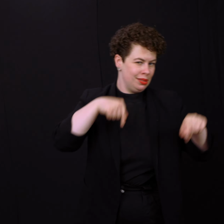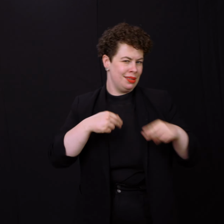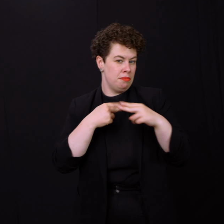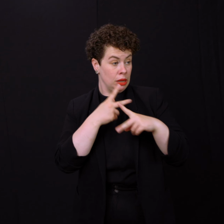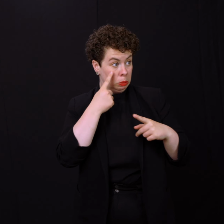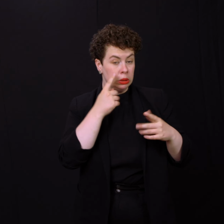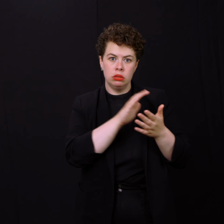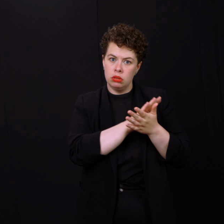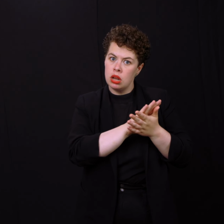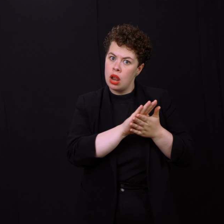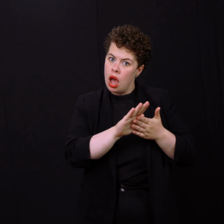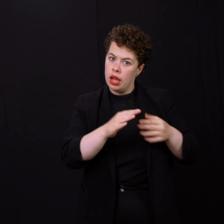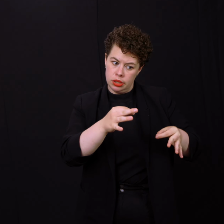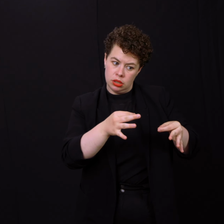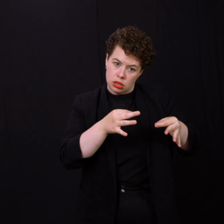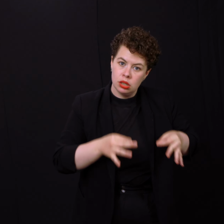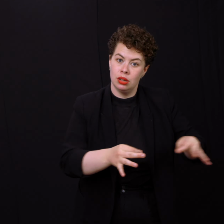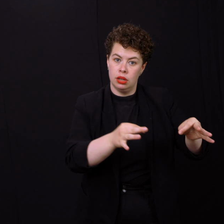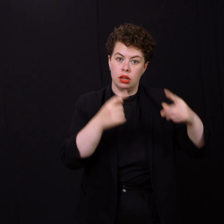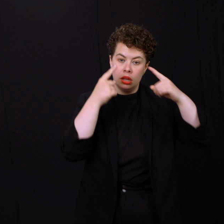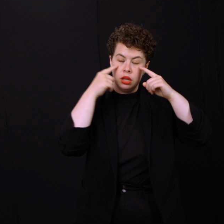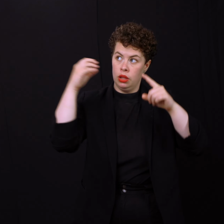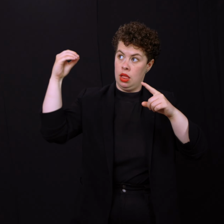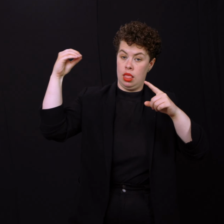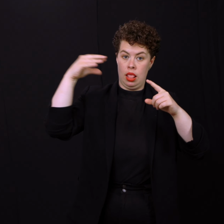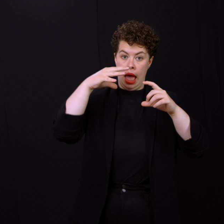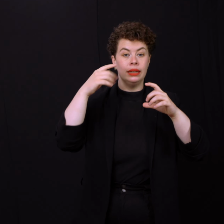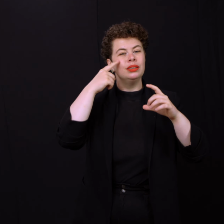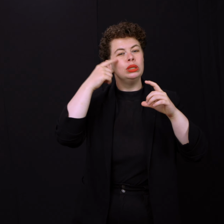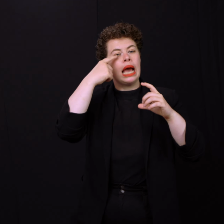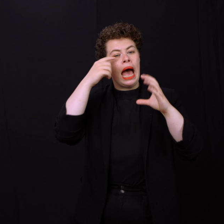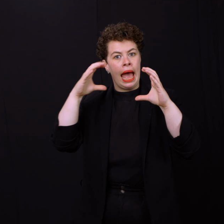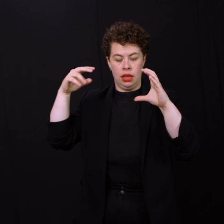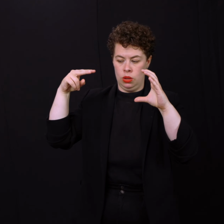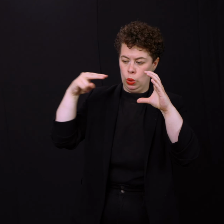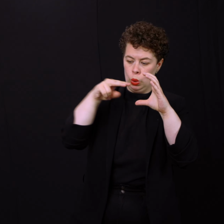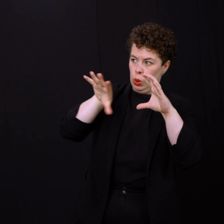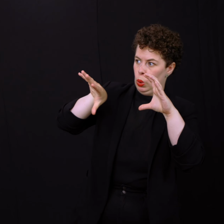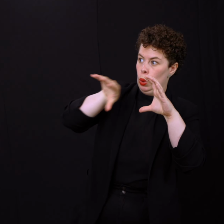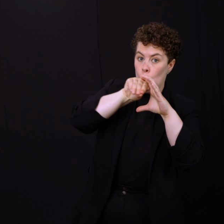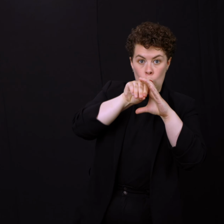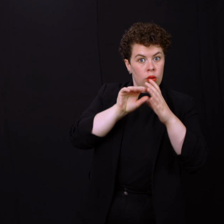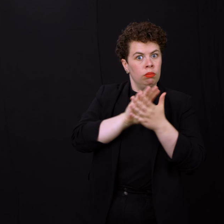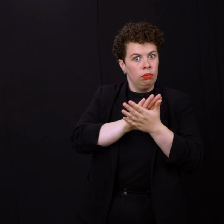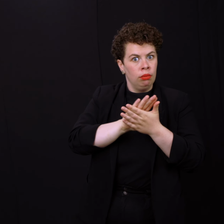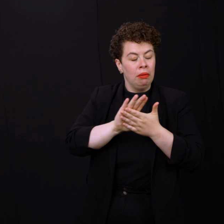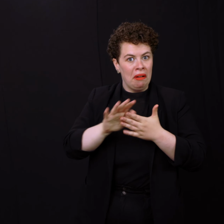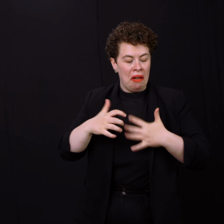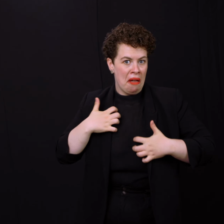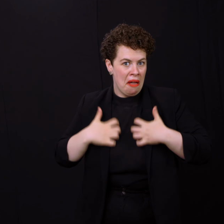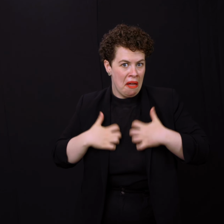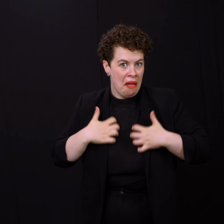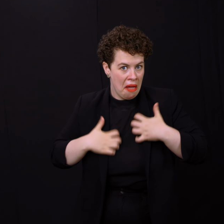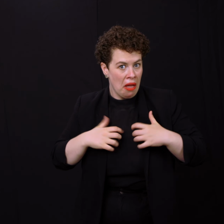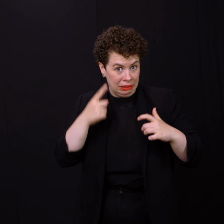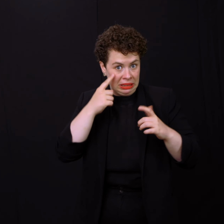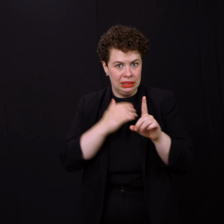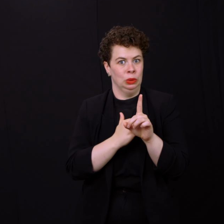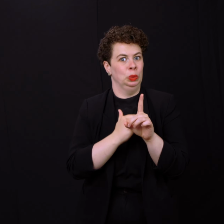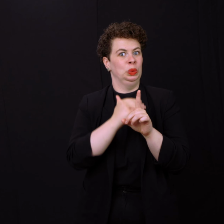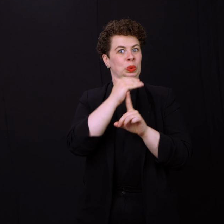our genes in the photoreceptor cells, the light-sensitive cells at the back of the eye. So we're really excited.